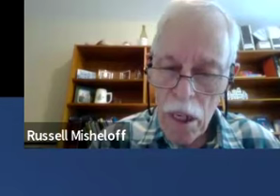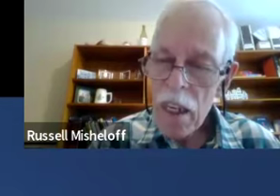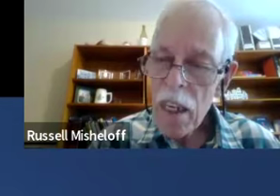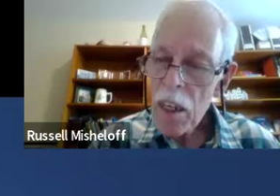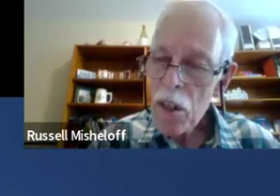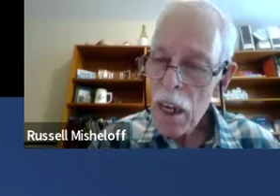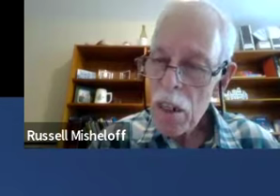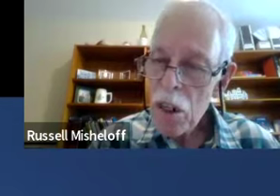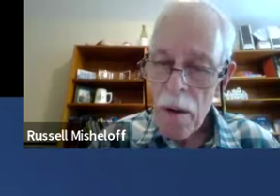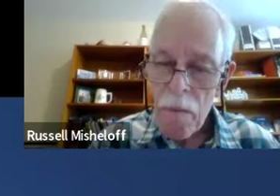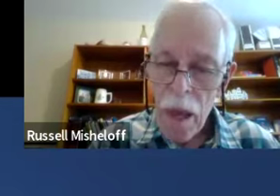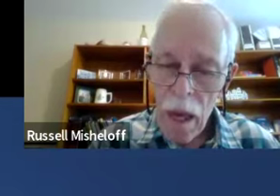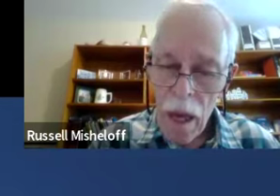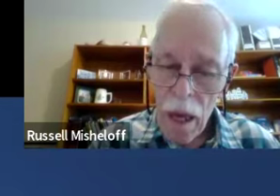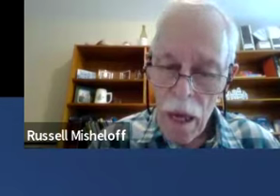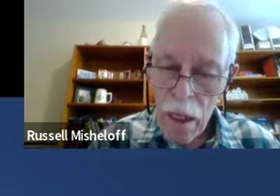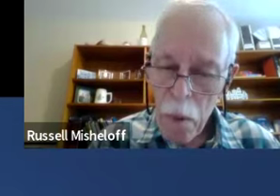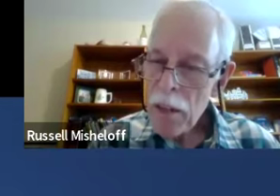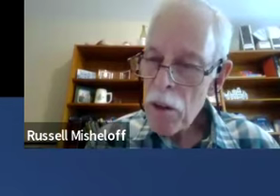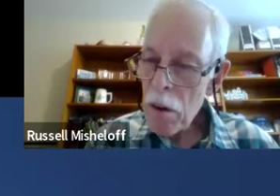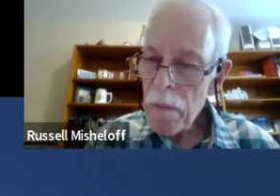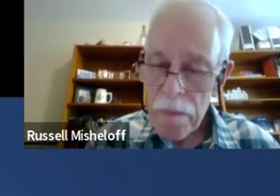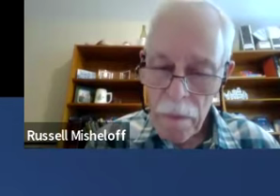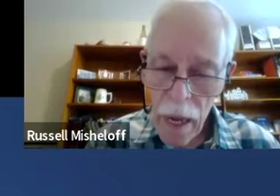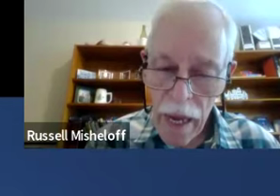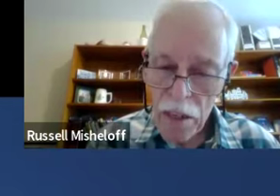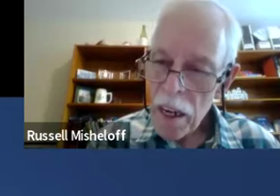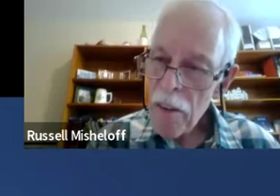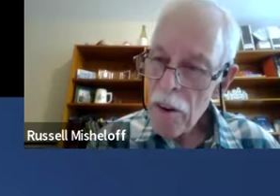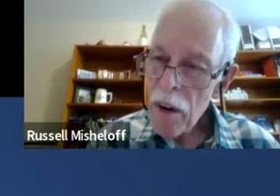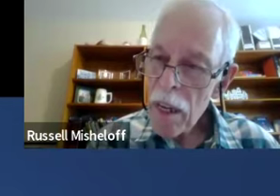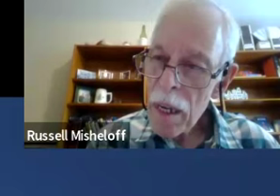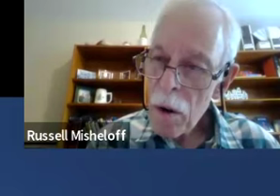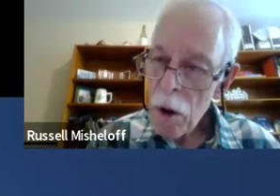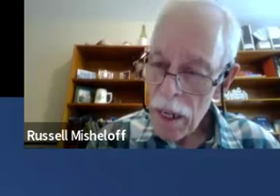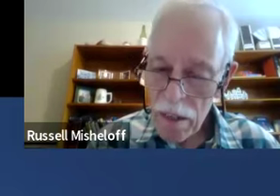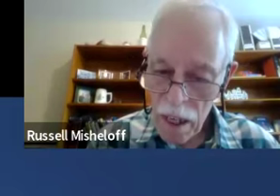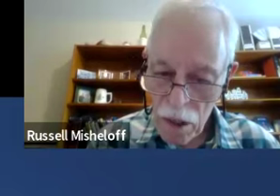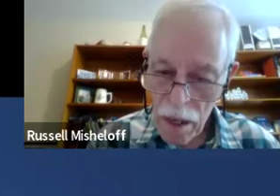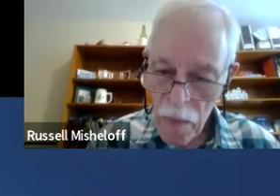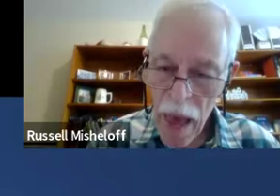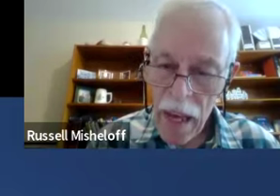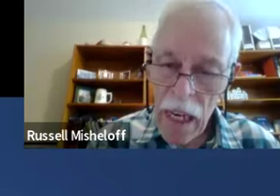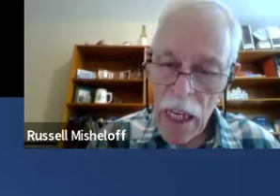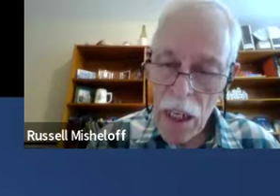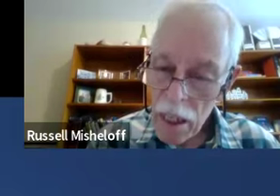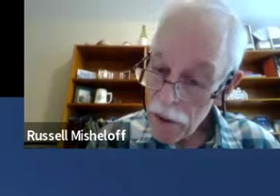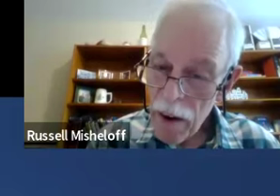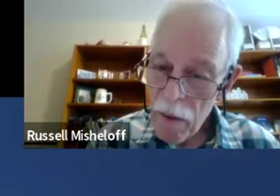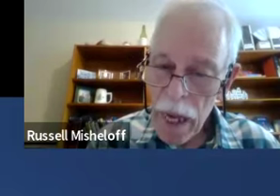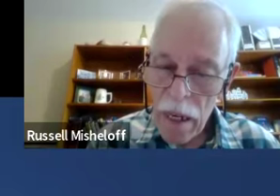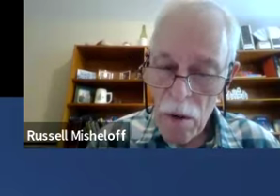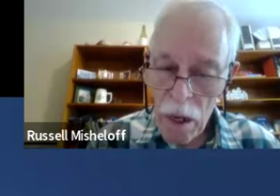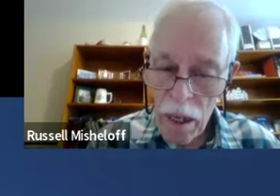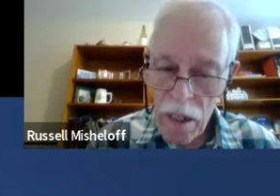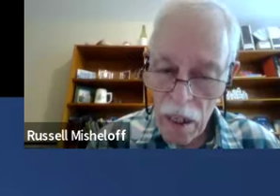that's MODDHH sponsored. It's another organization,